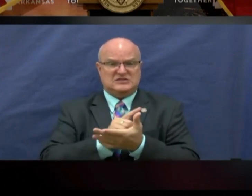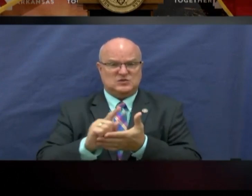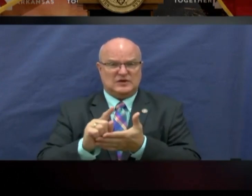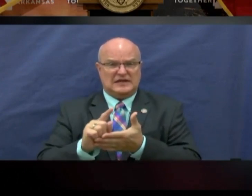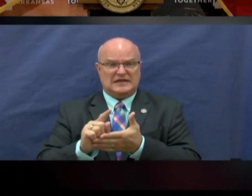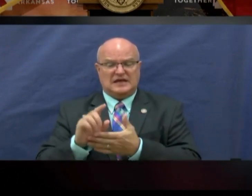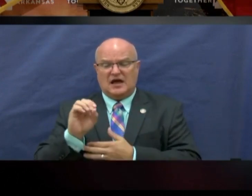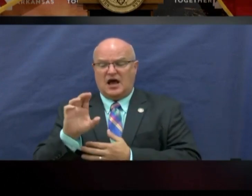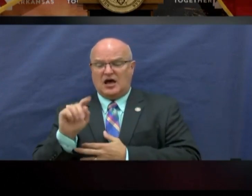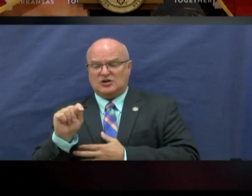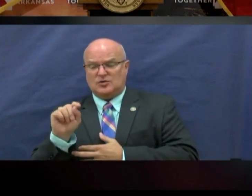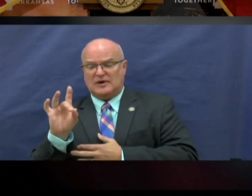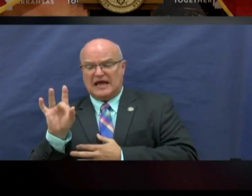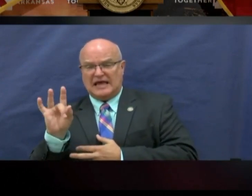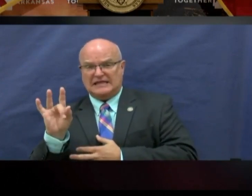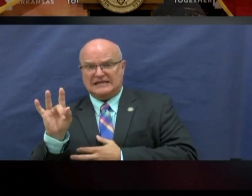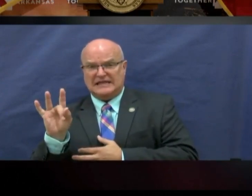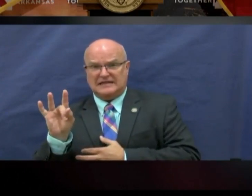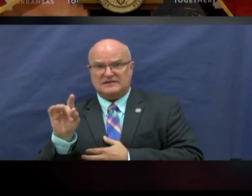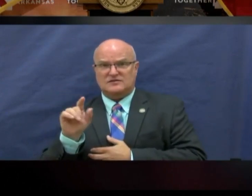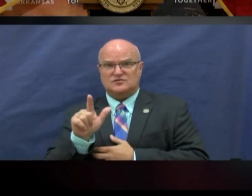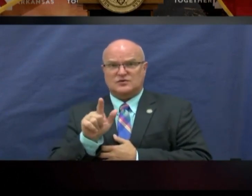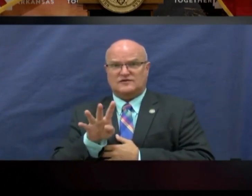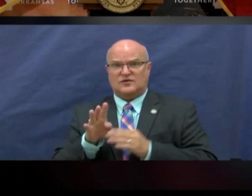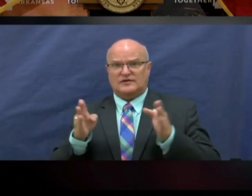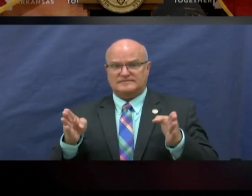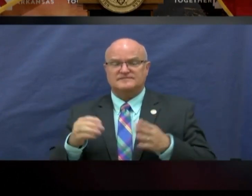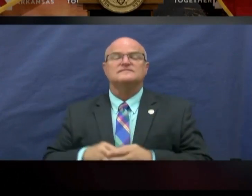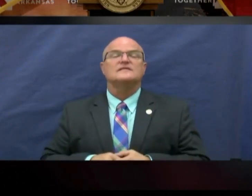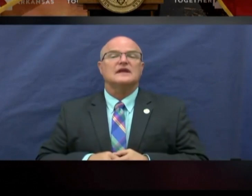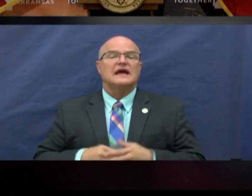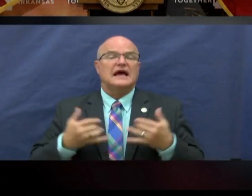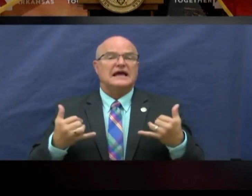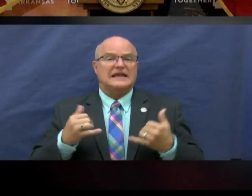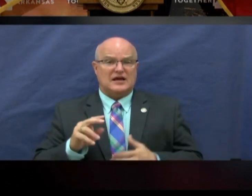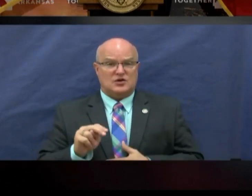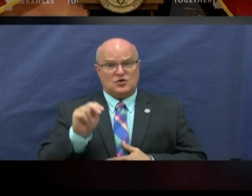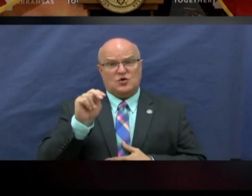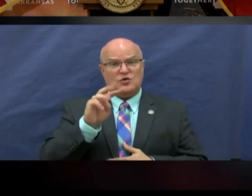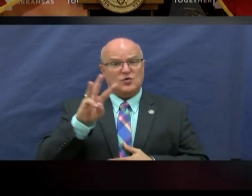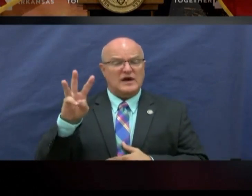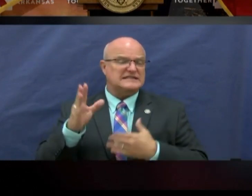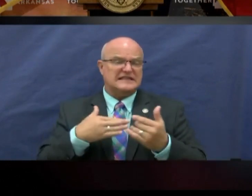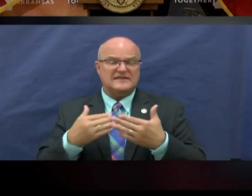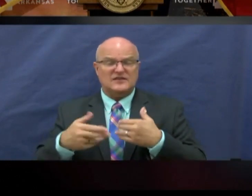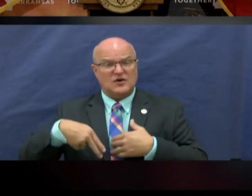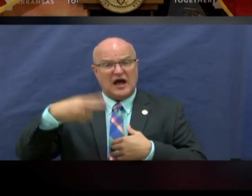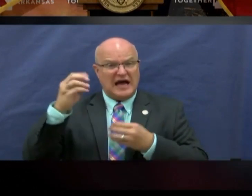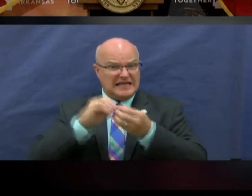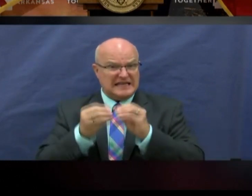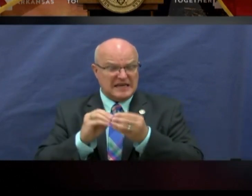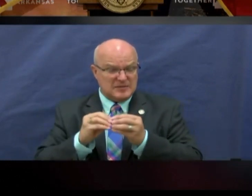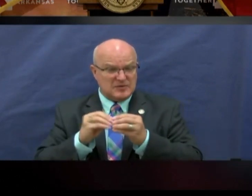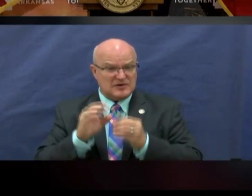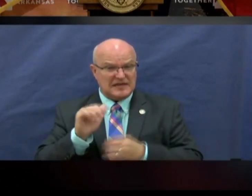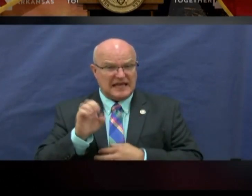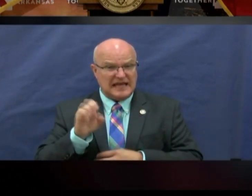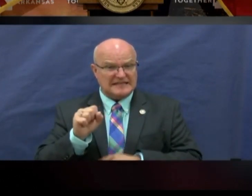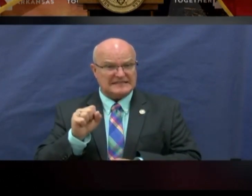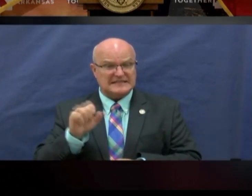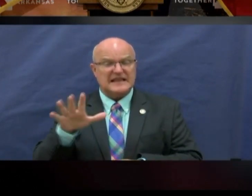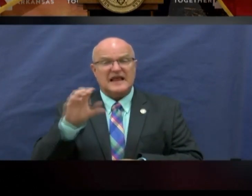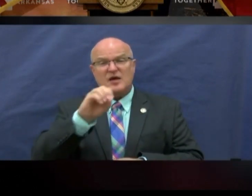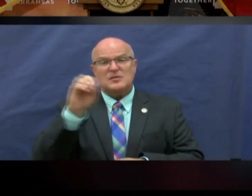October 18th to October 24th. And then Northwest, even though they're still high in the number of cases, their